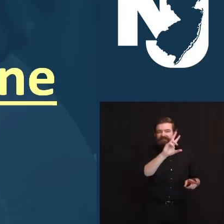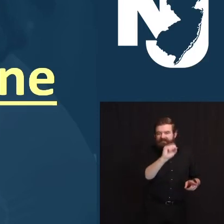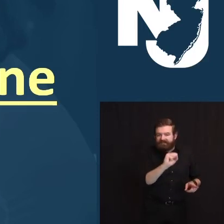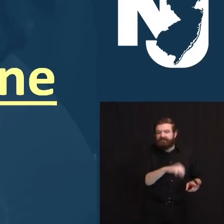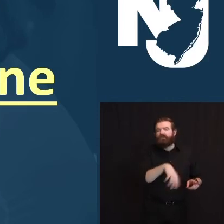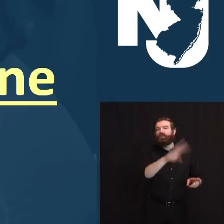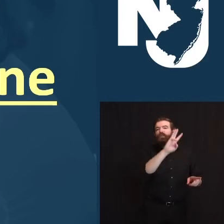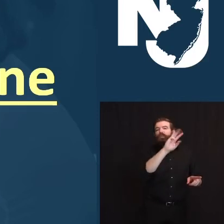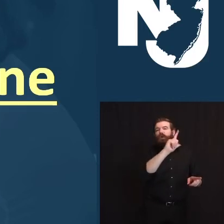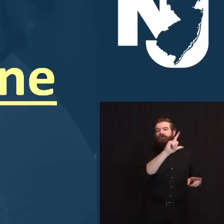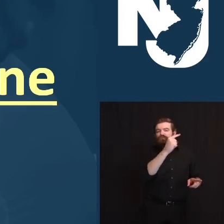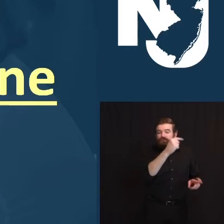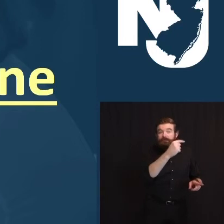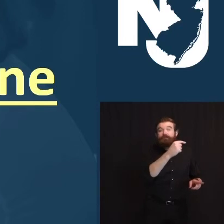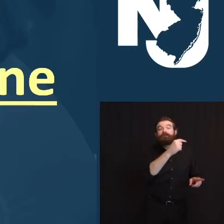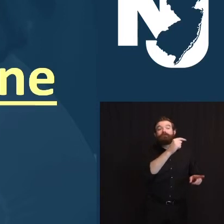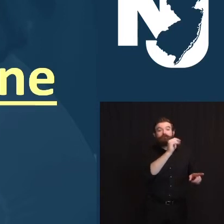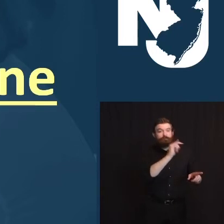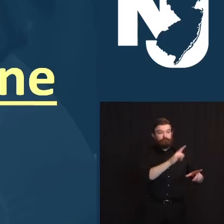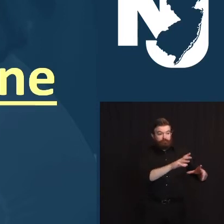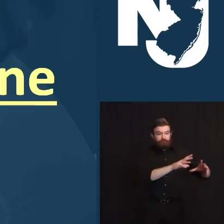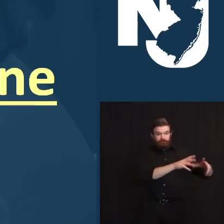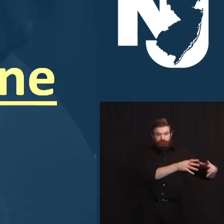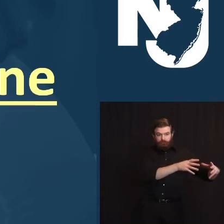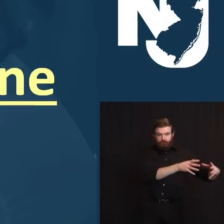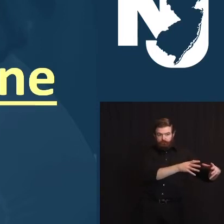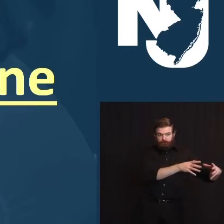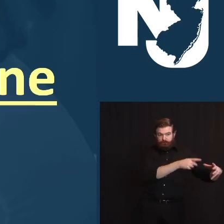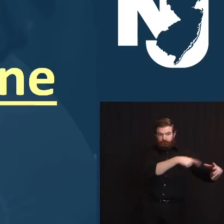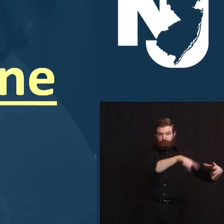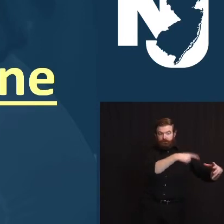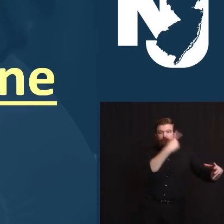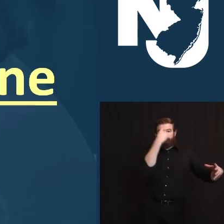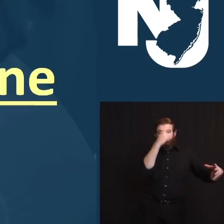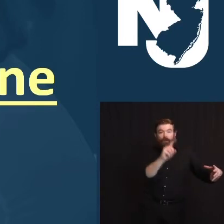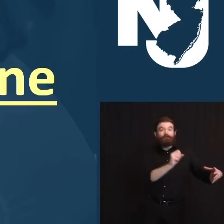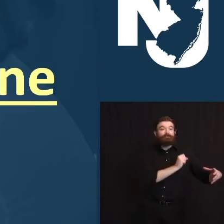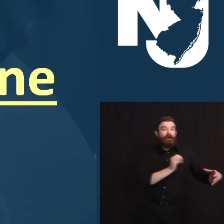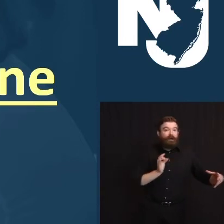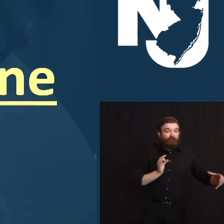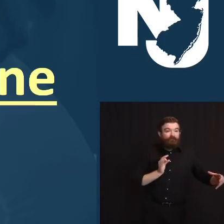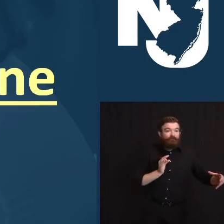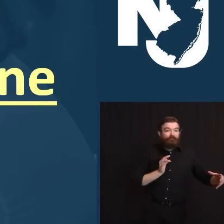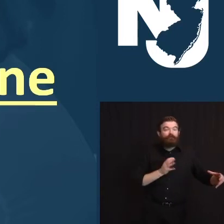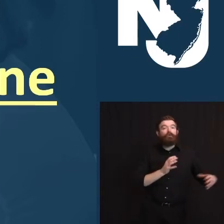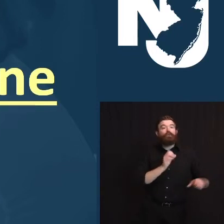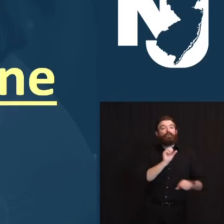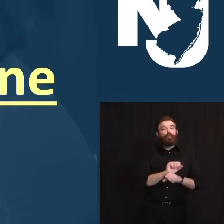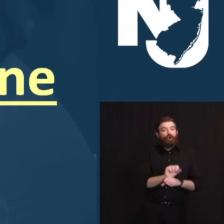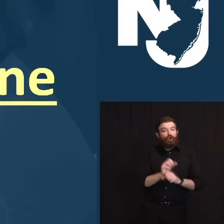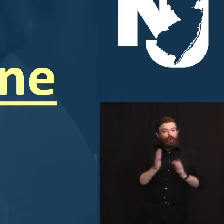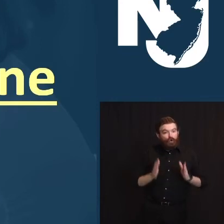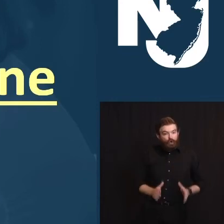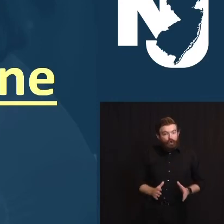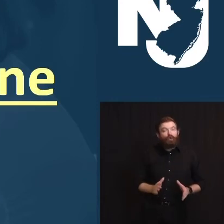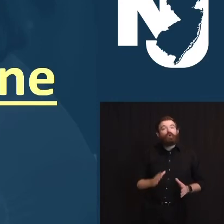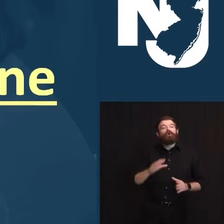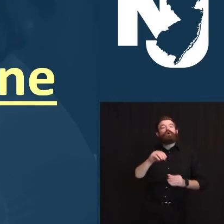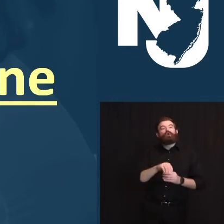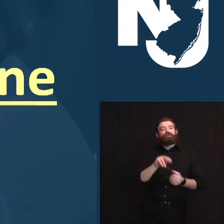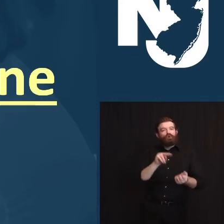they administer the doses to residents and staff at our long-term care facilities and other congregate living